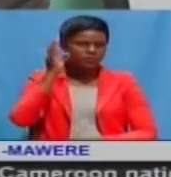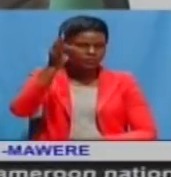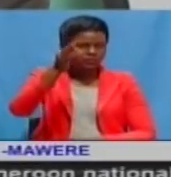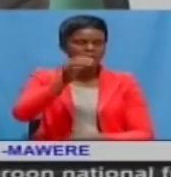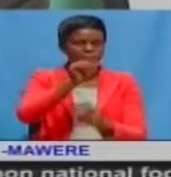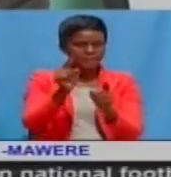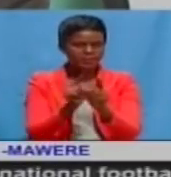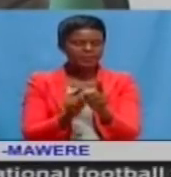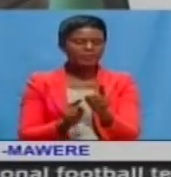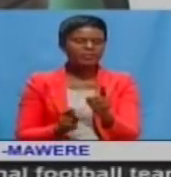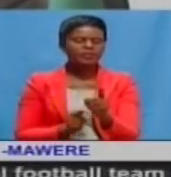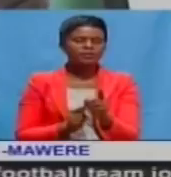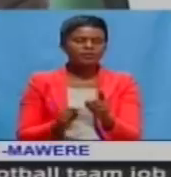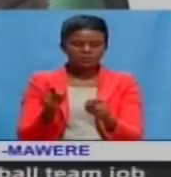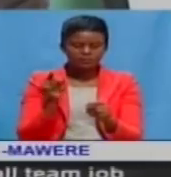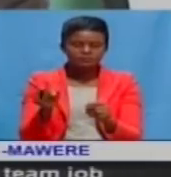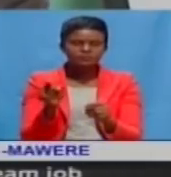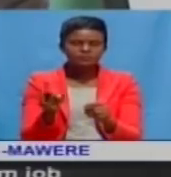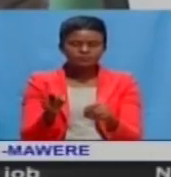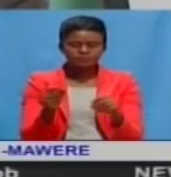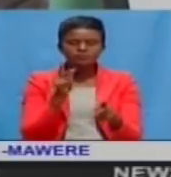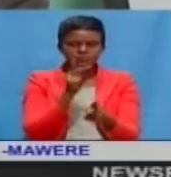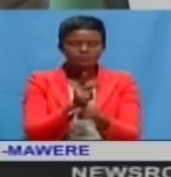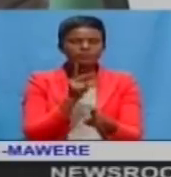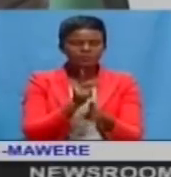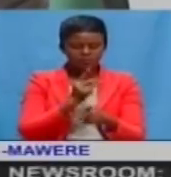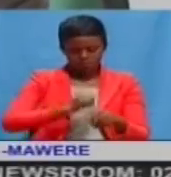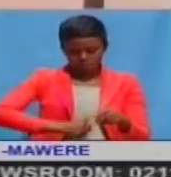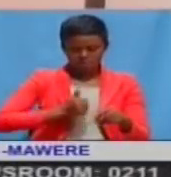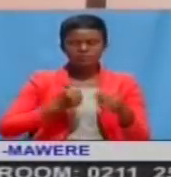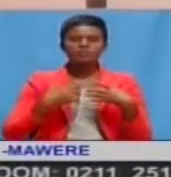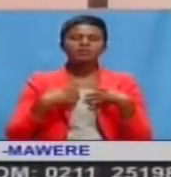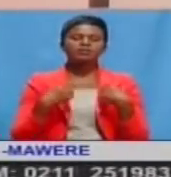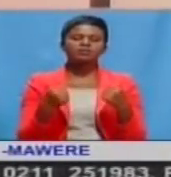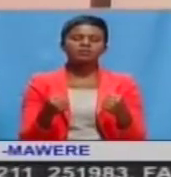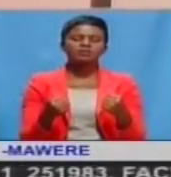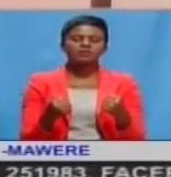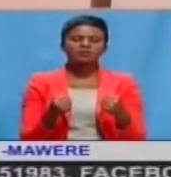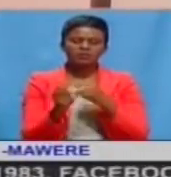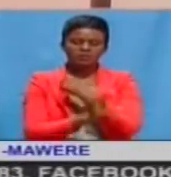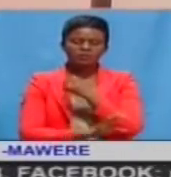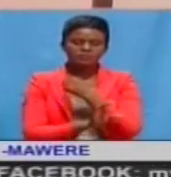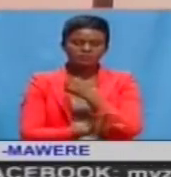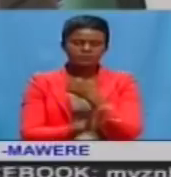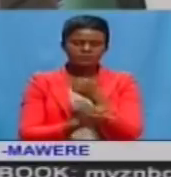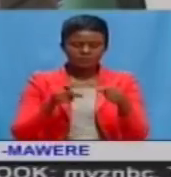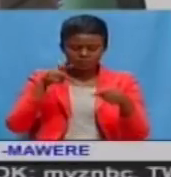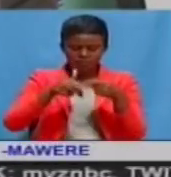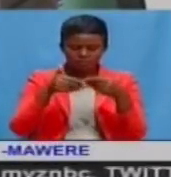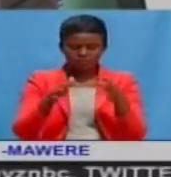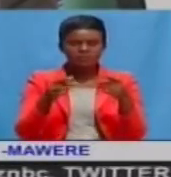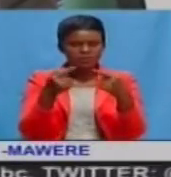generations and so on. And this, in turn, will keep ourselves healthy as a country. The launch taking place